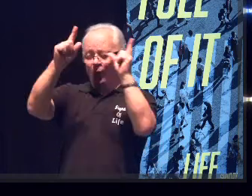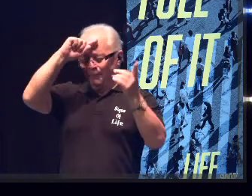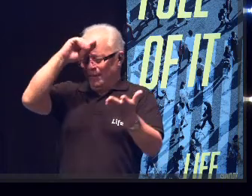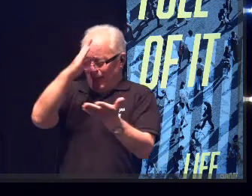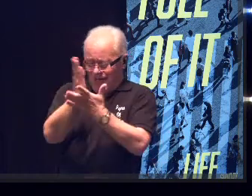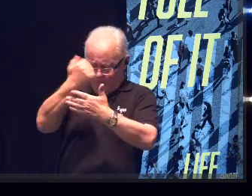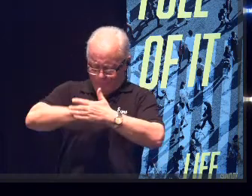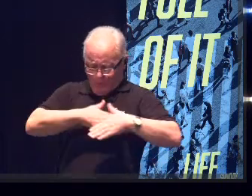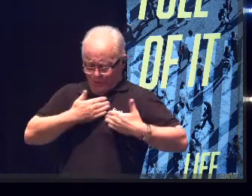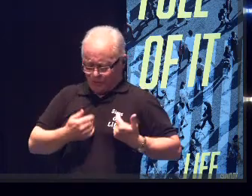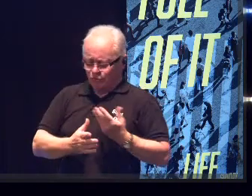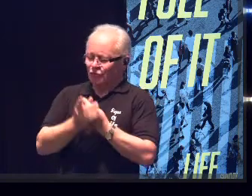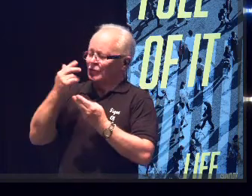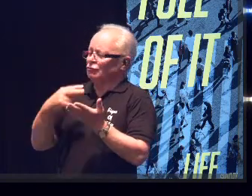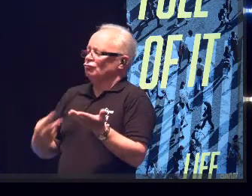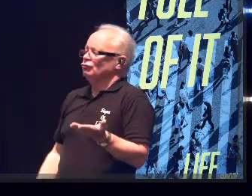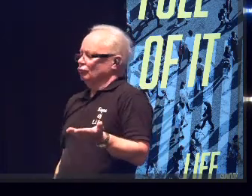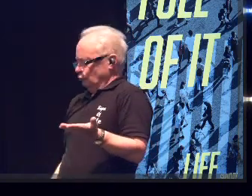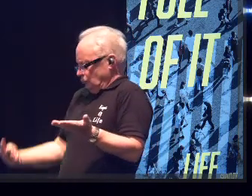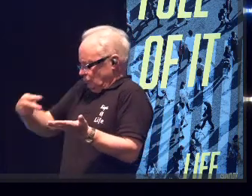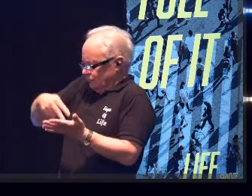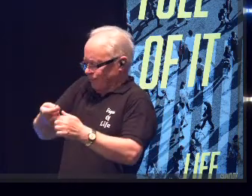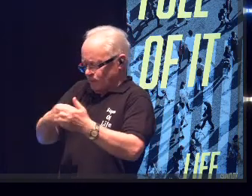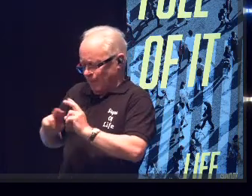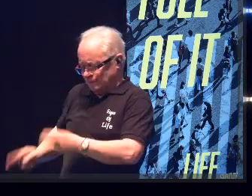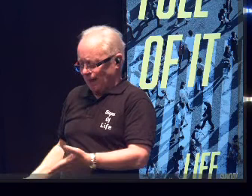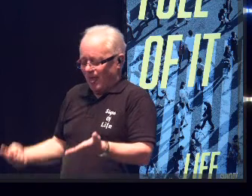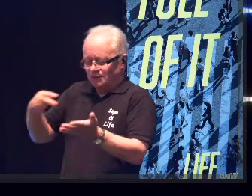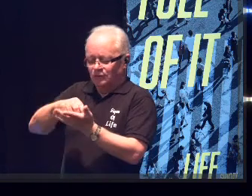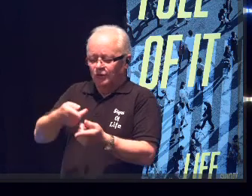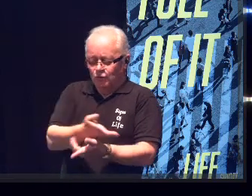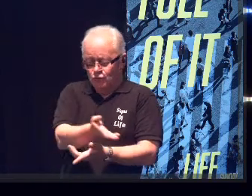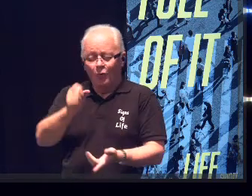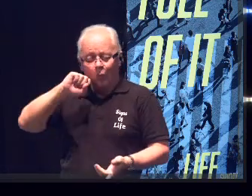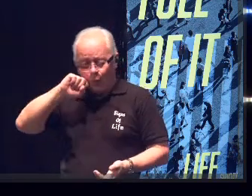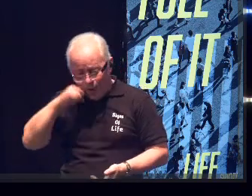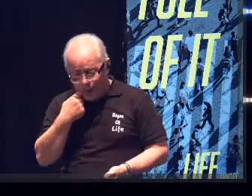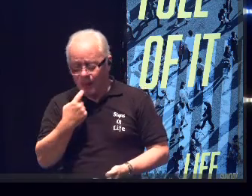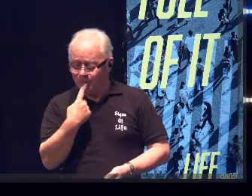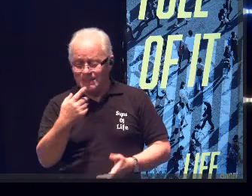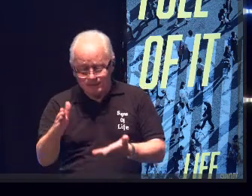heart that God raised him from the dead, you will be saved.